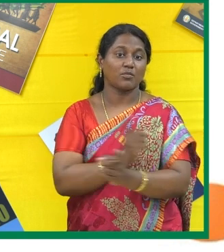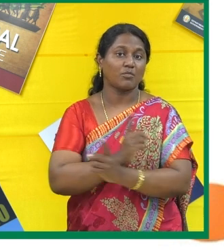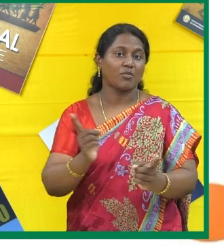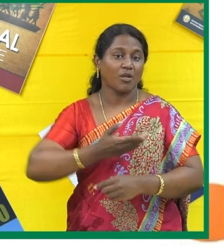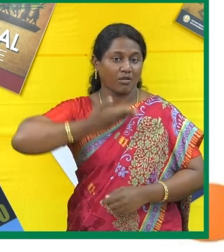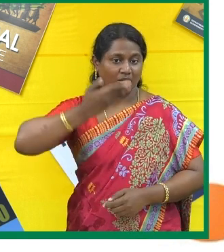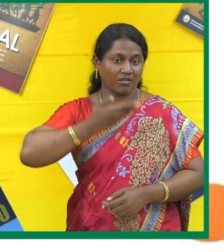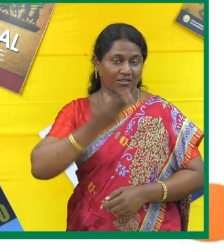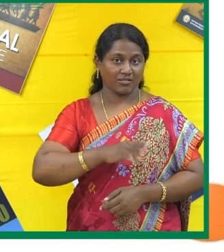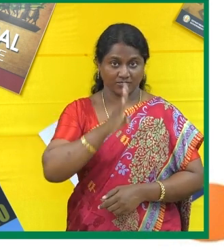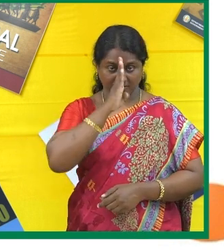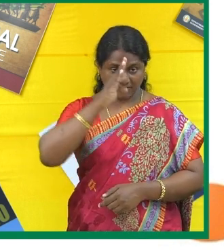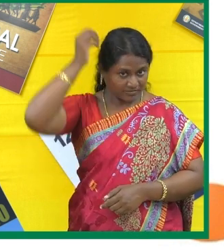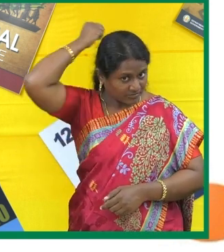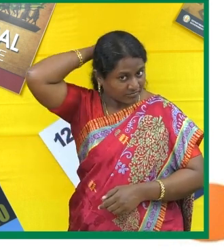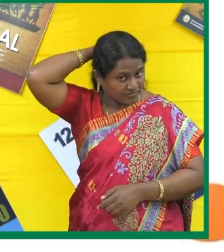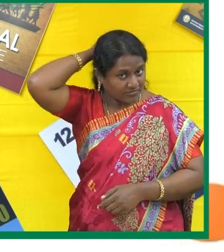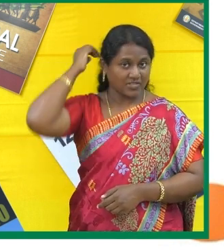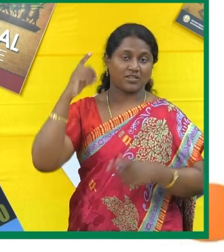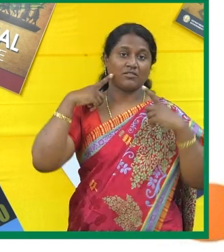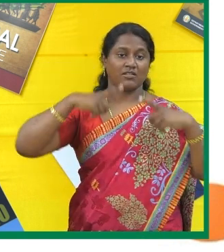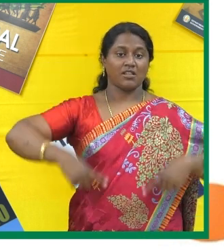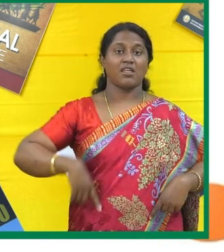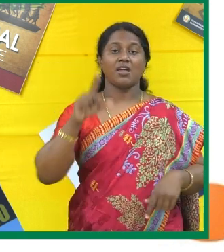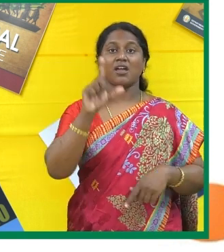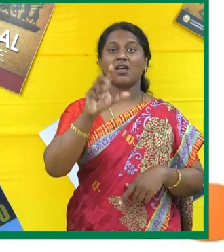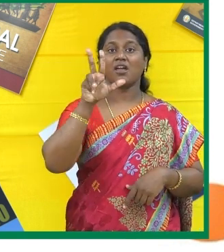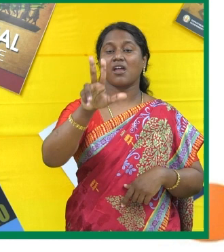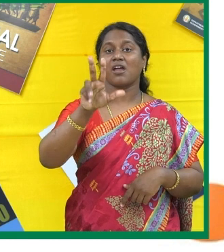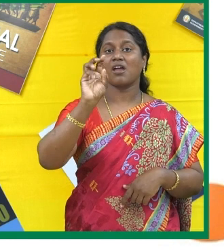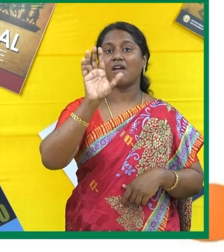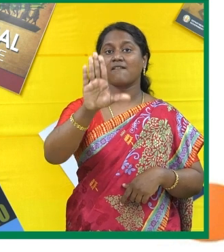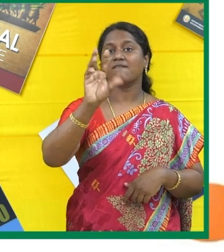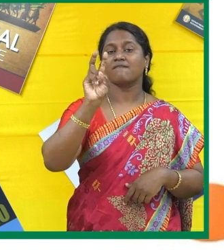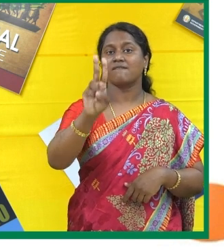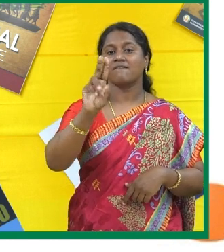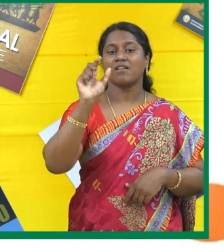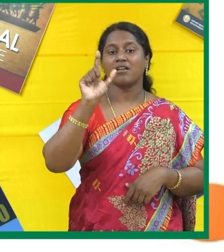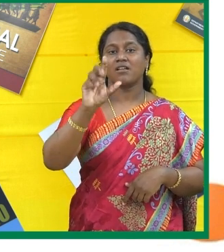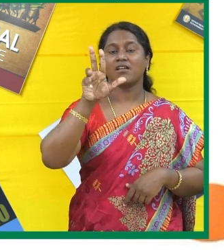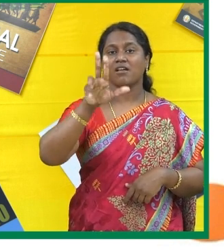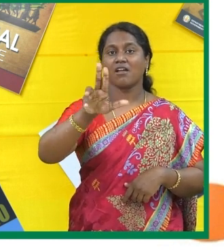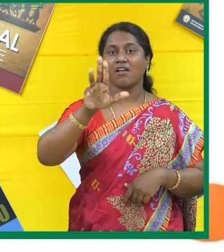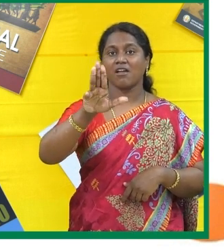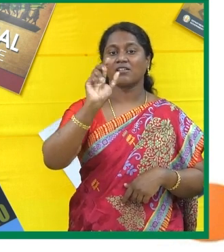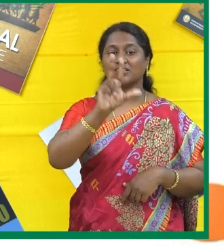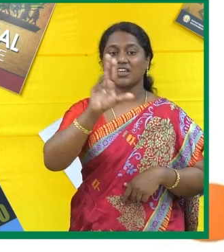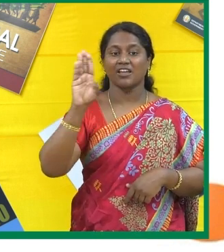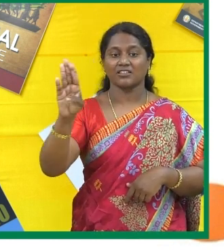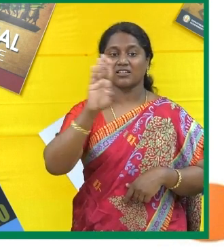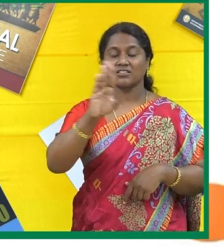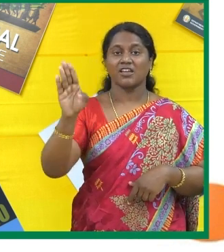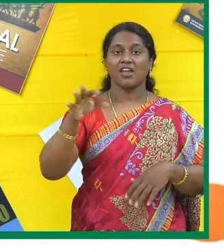is a clergyman. His lifetime 1852 to 1933. He was elected to